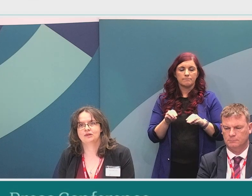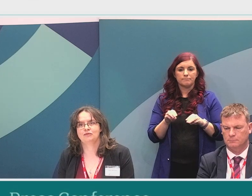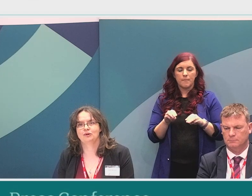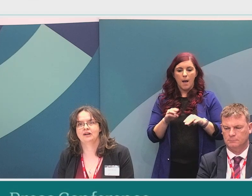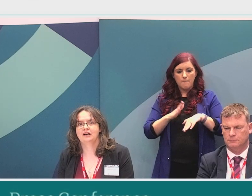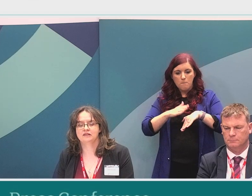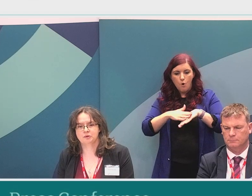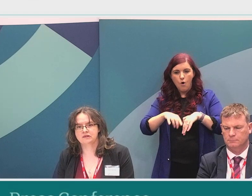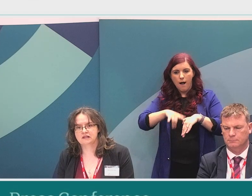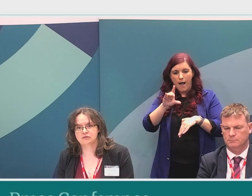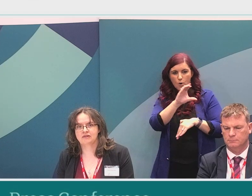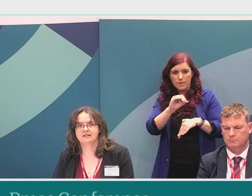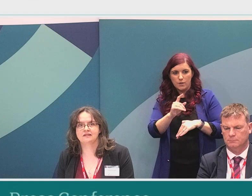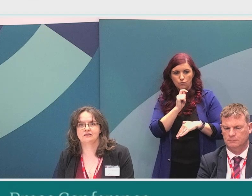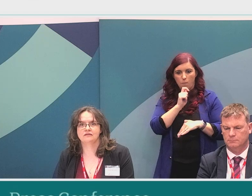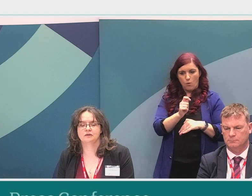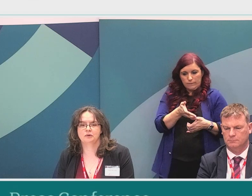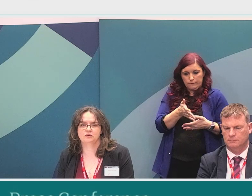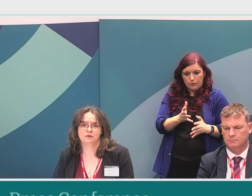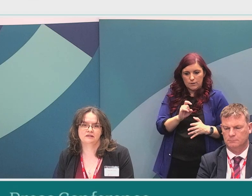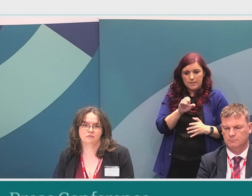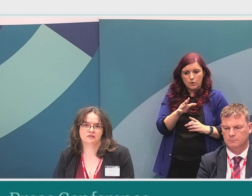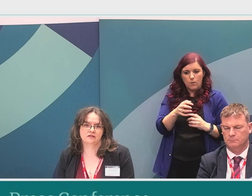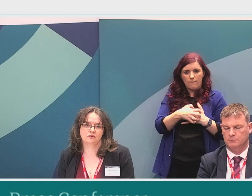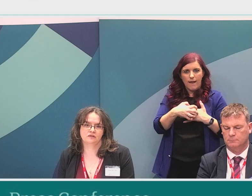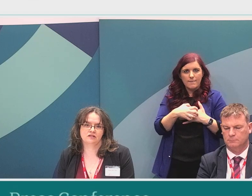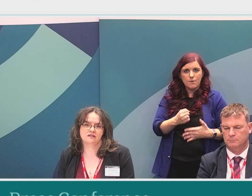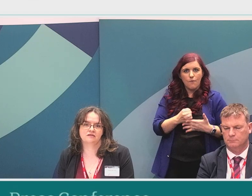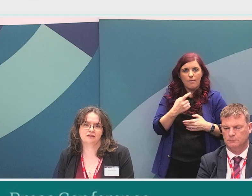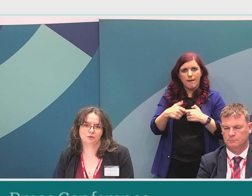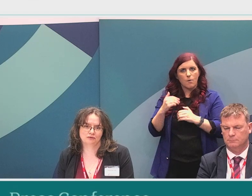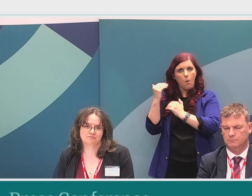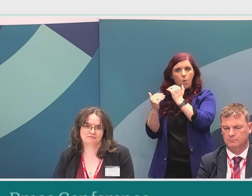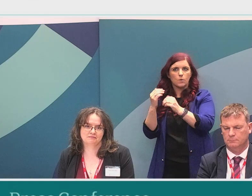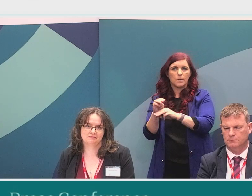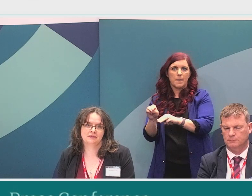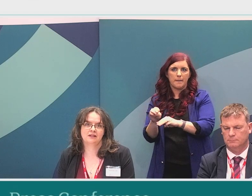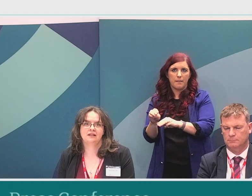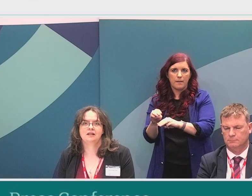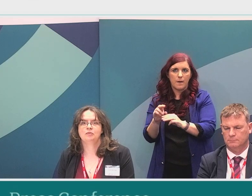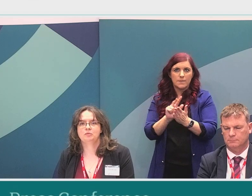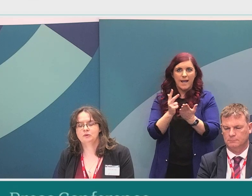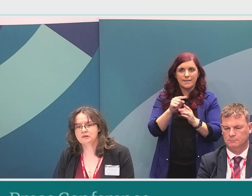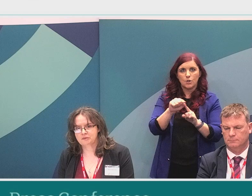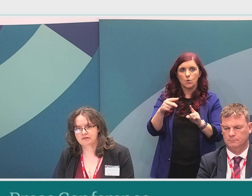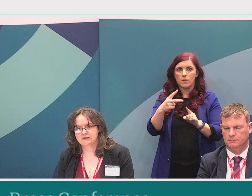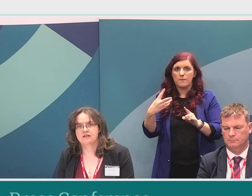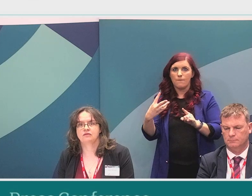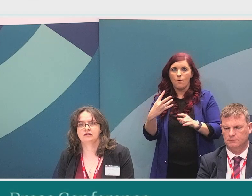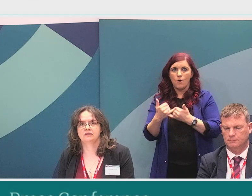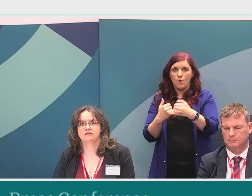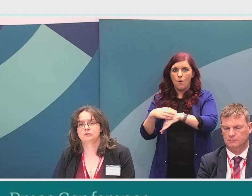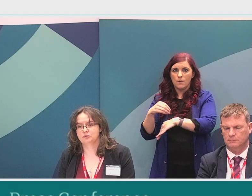to 24 have experienced sexual violence in their lifetime compared to 27% of those aged 65 and over. People who experience